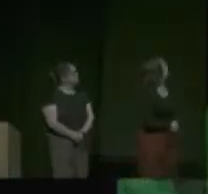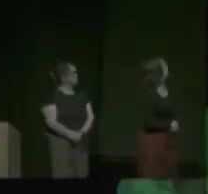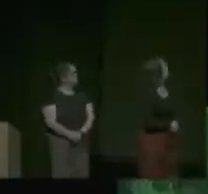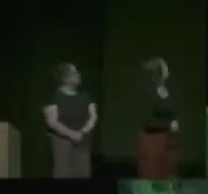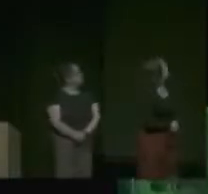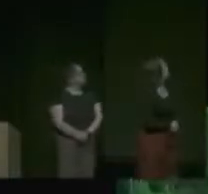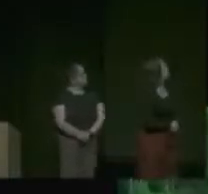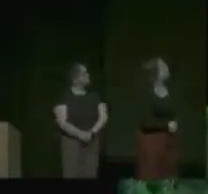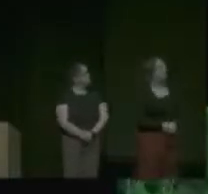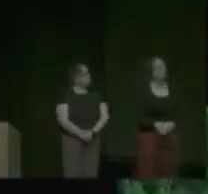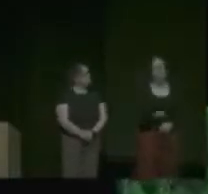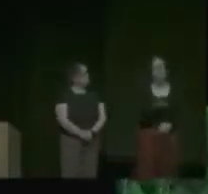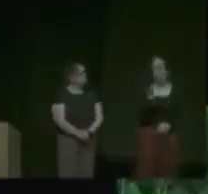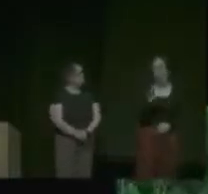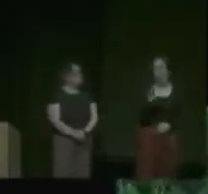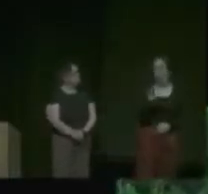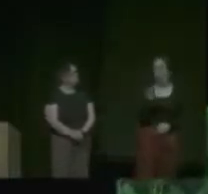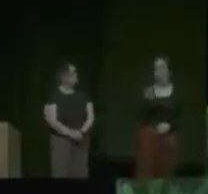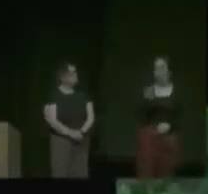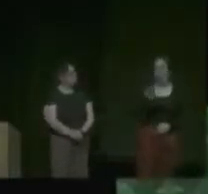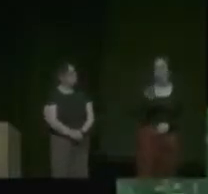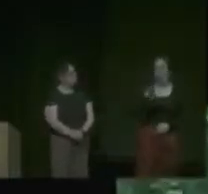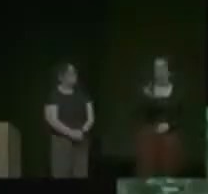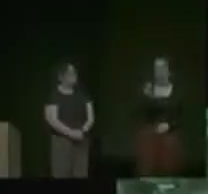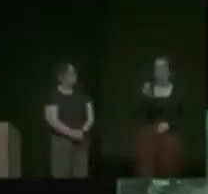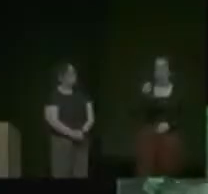The Cuyahoga River Gorge.